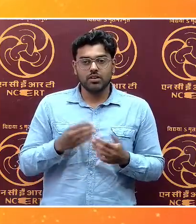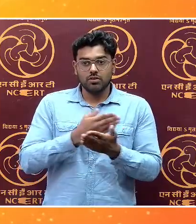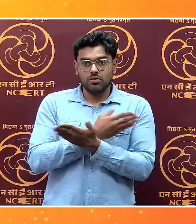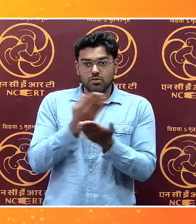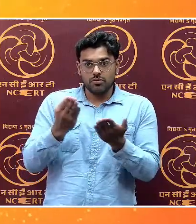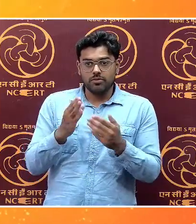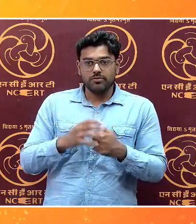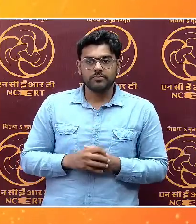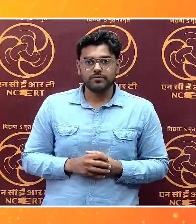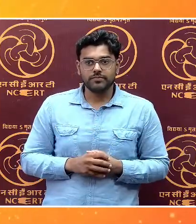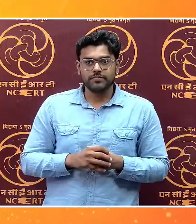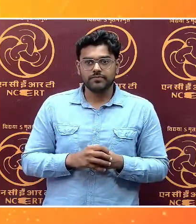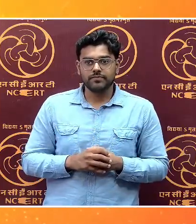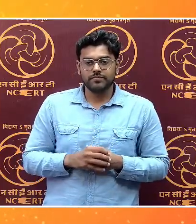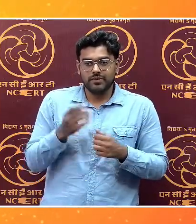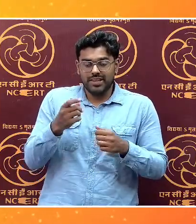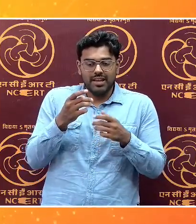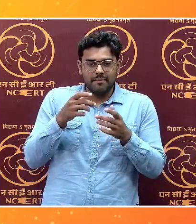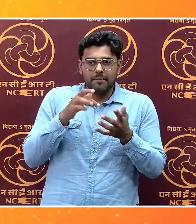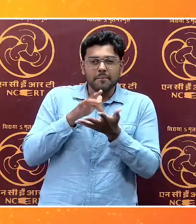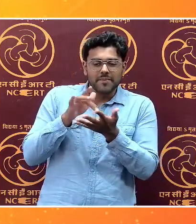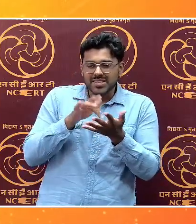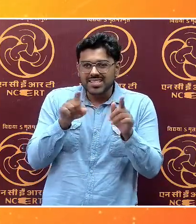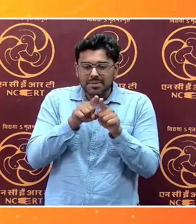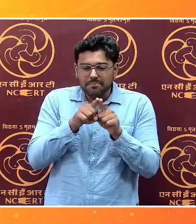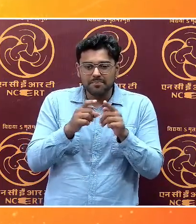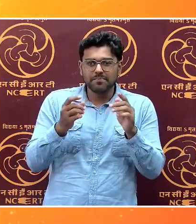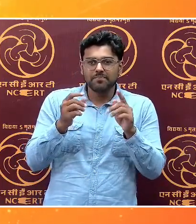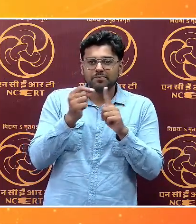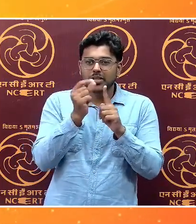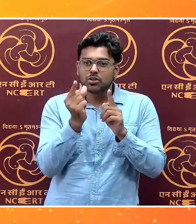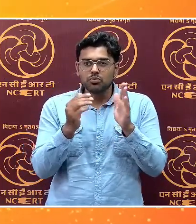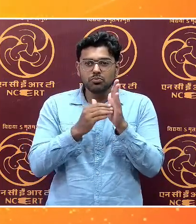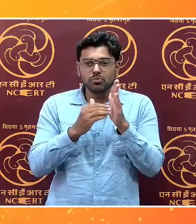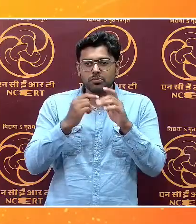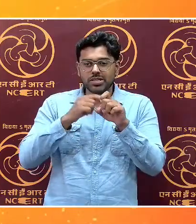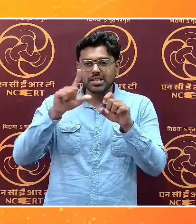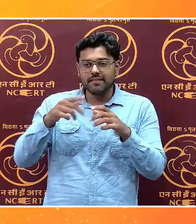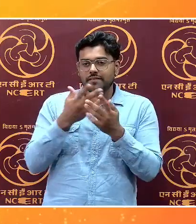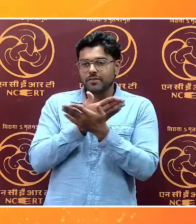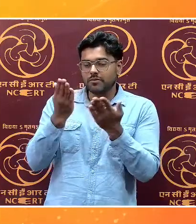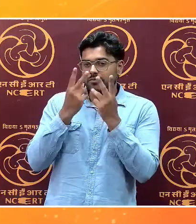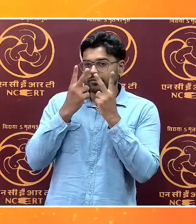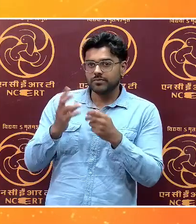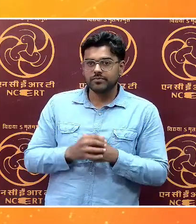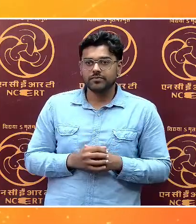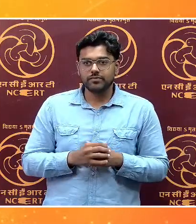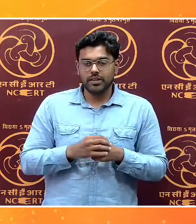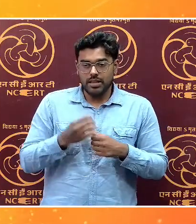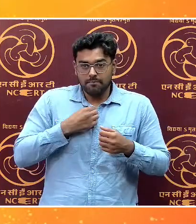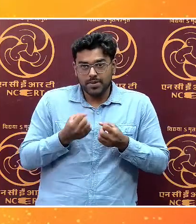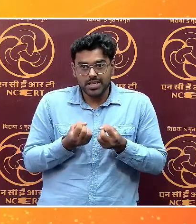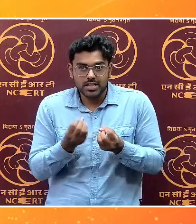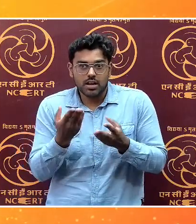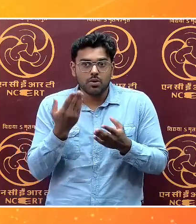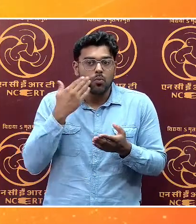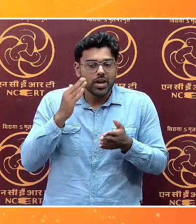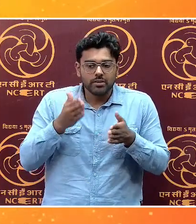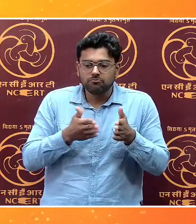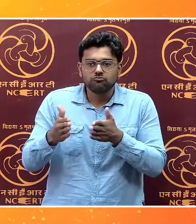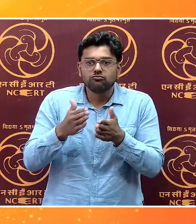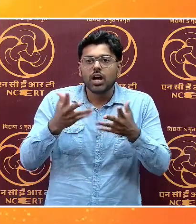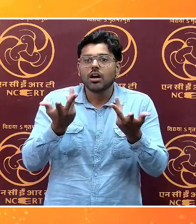a riddle. And I am going to read it out for you. Where I begin, where I flow.